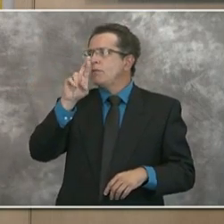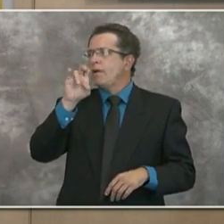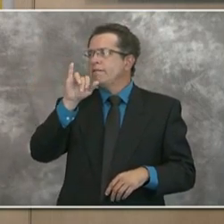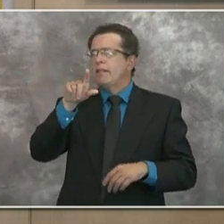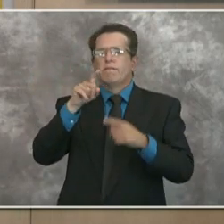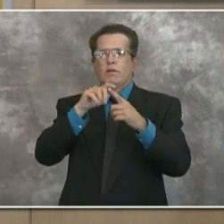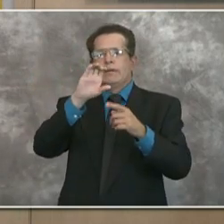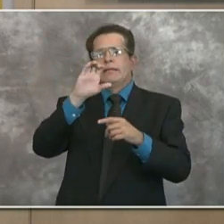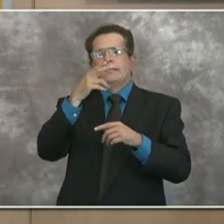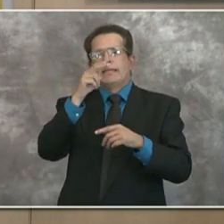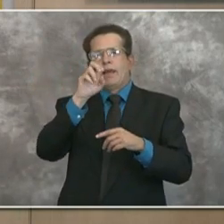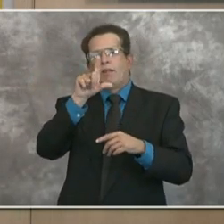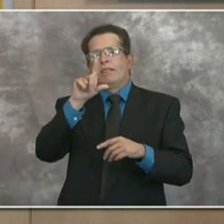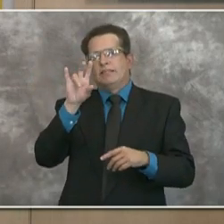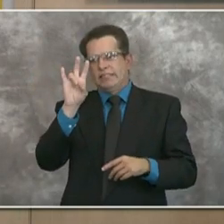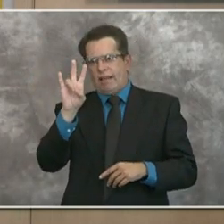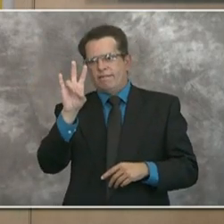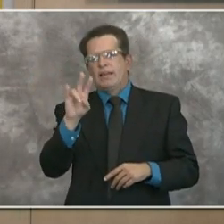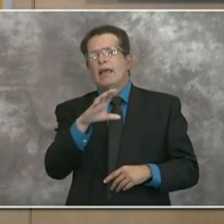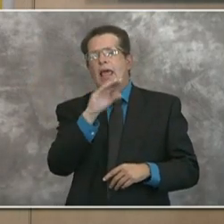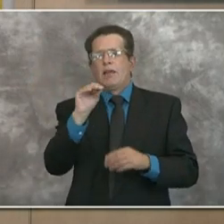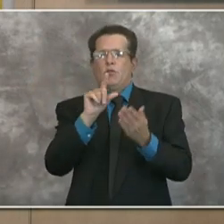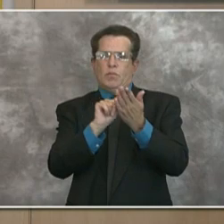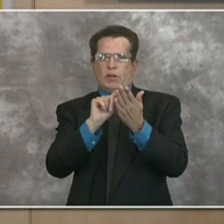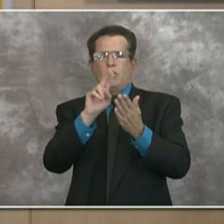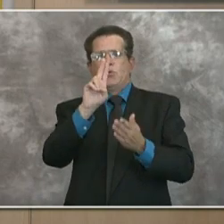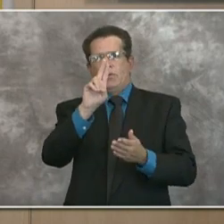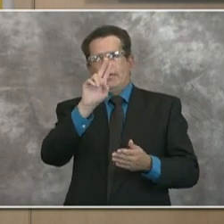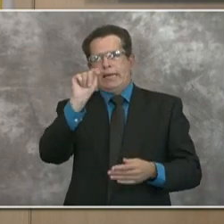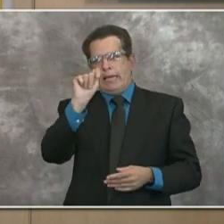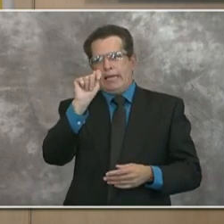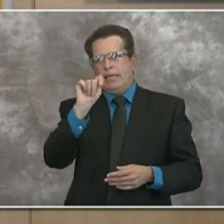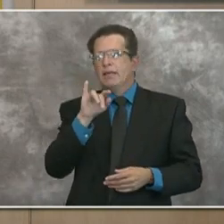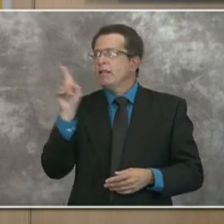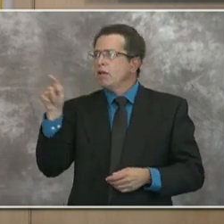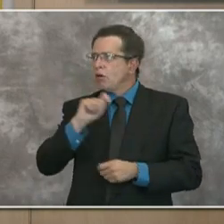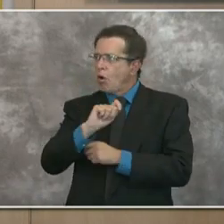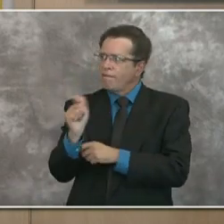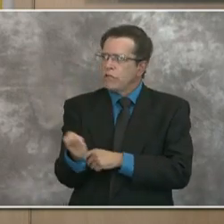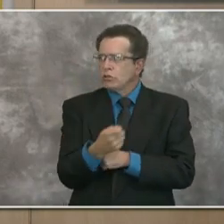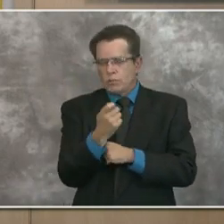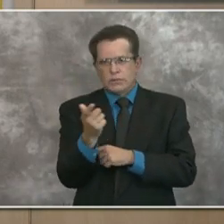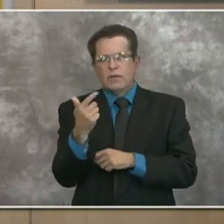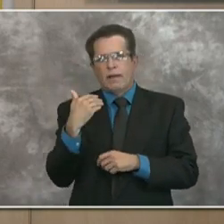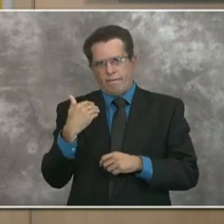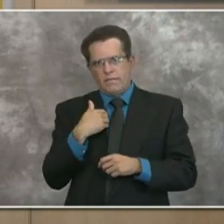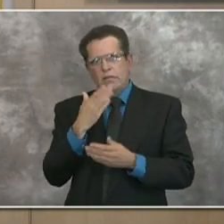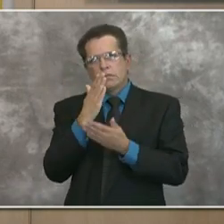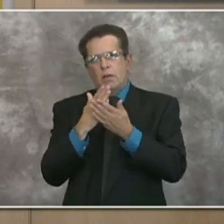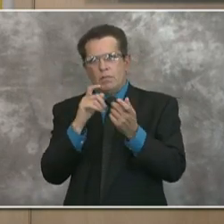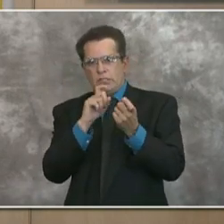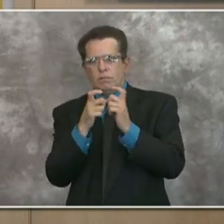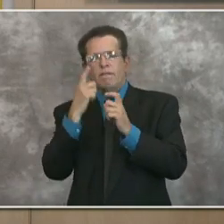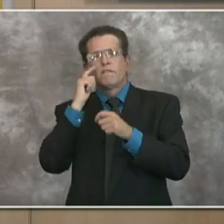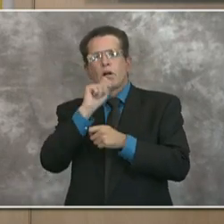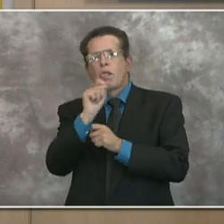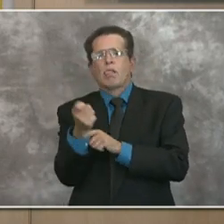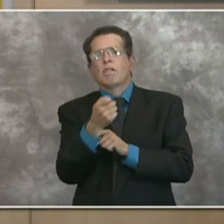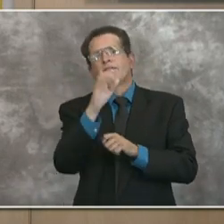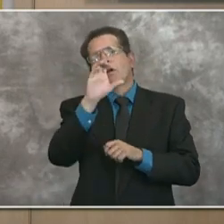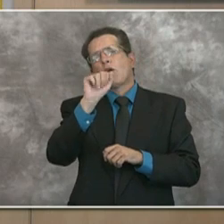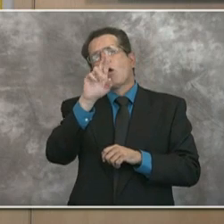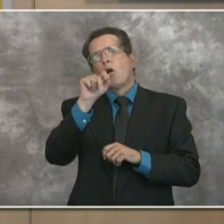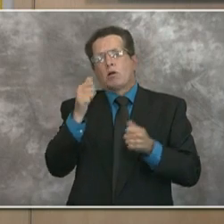Channel 7. The proposed golf course physical distancing plan on the county site lists some adjustments to golf cart availability and